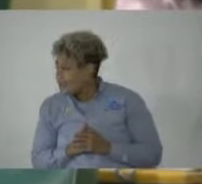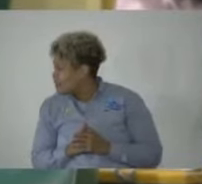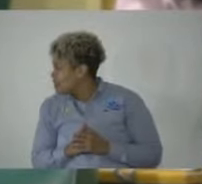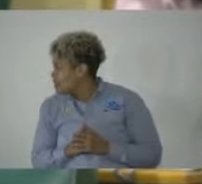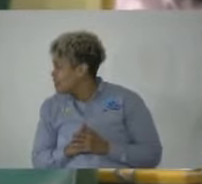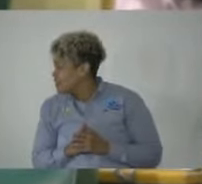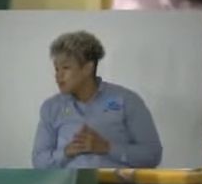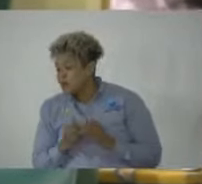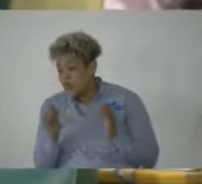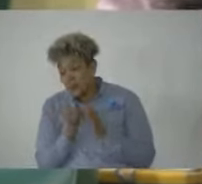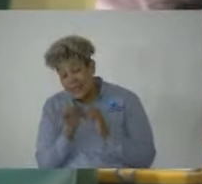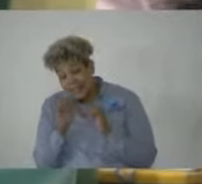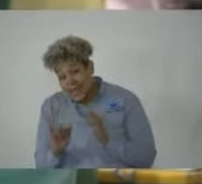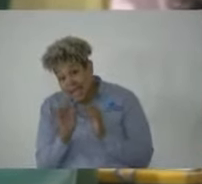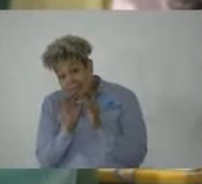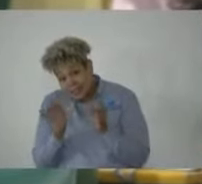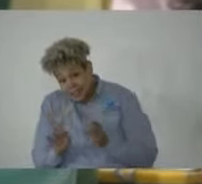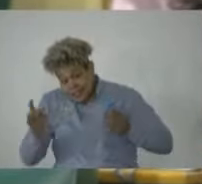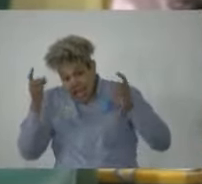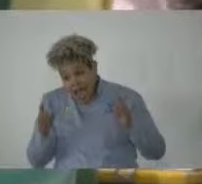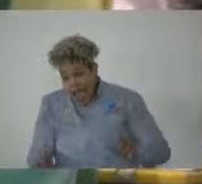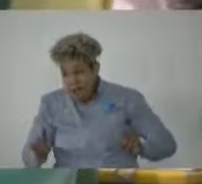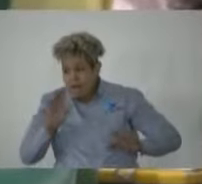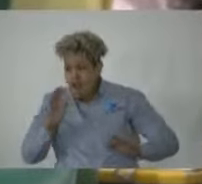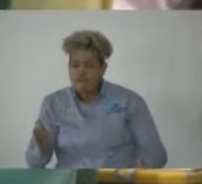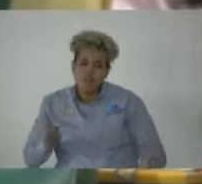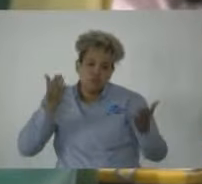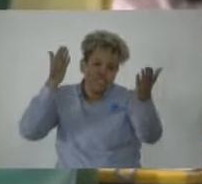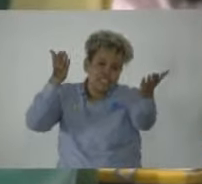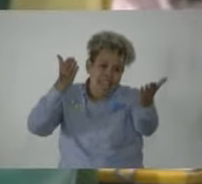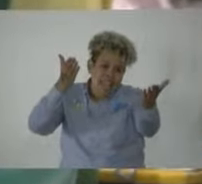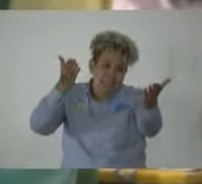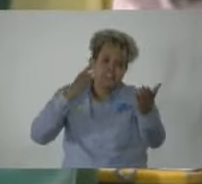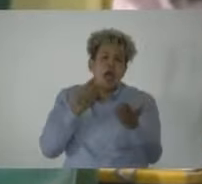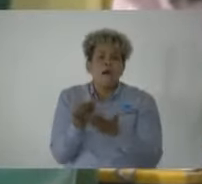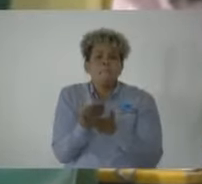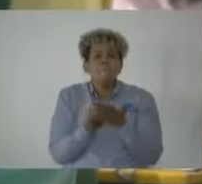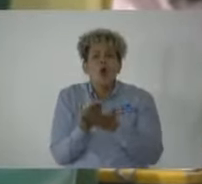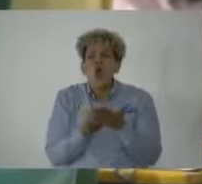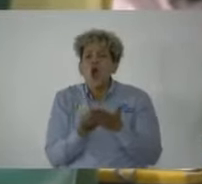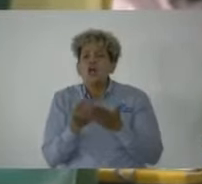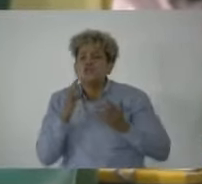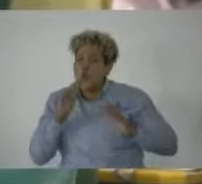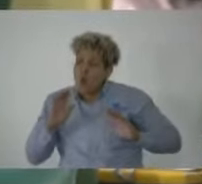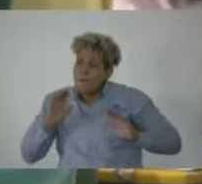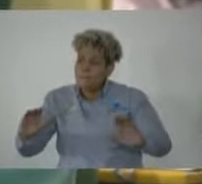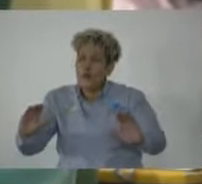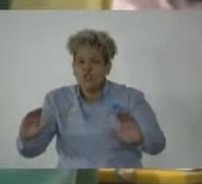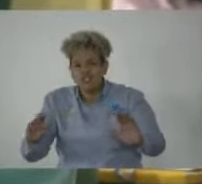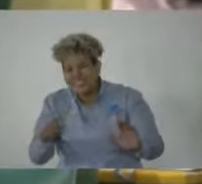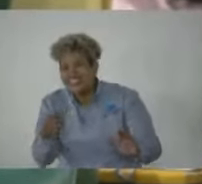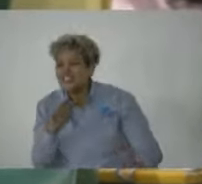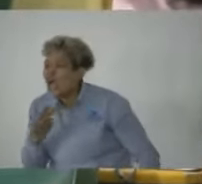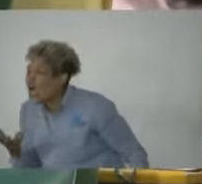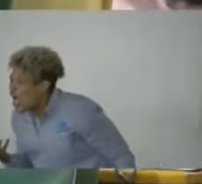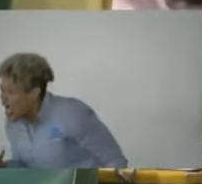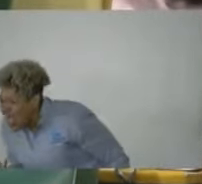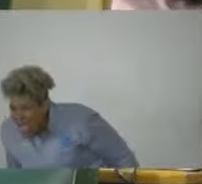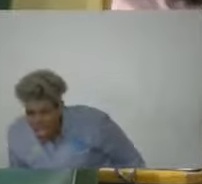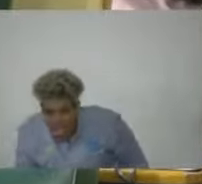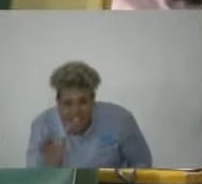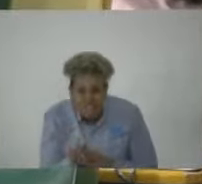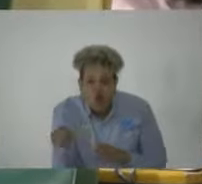it is with that, Mr. Speaker, of presenting a budget that pushes them into the corner and forces them